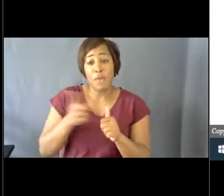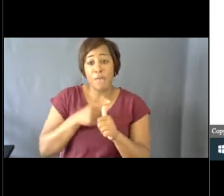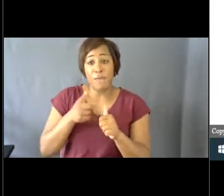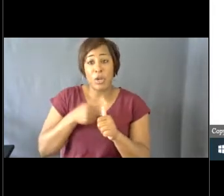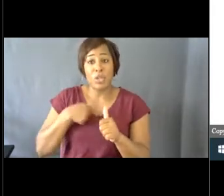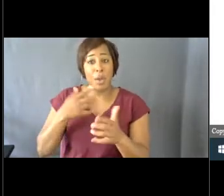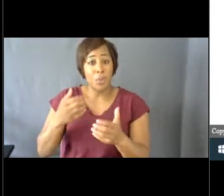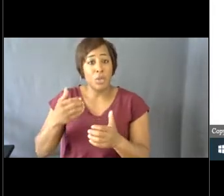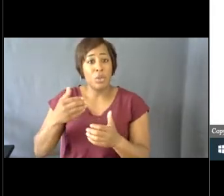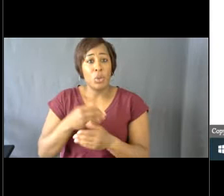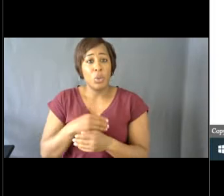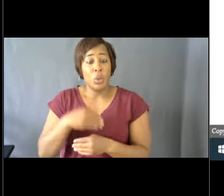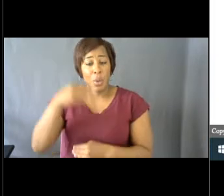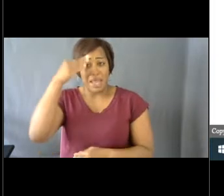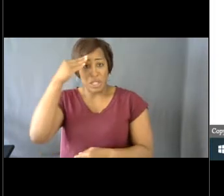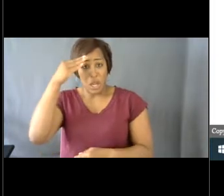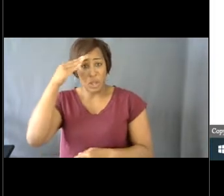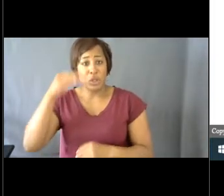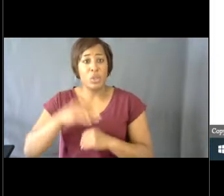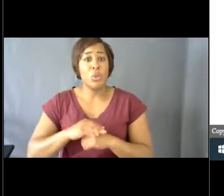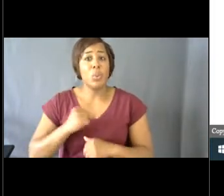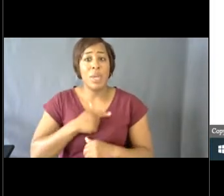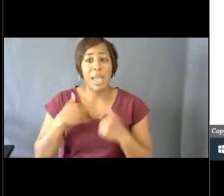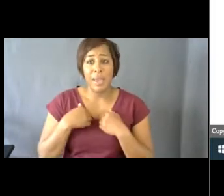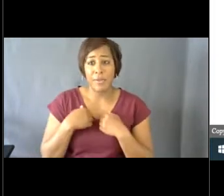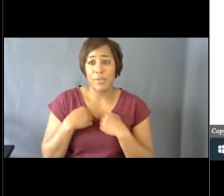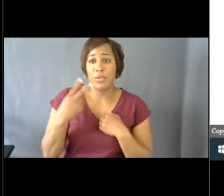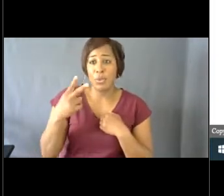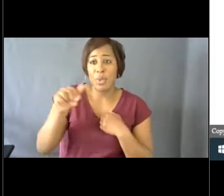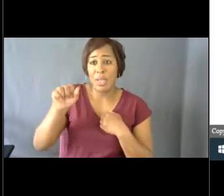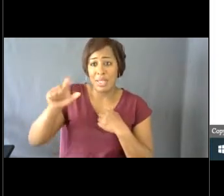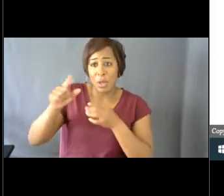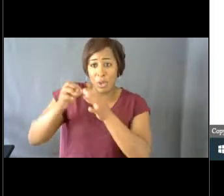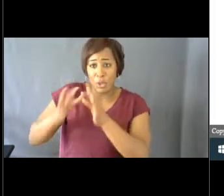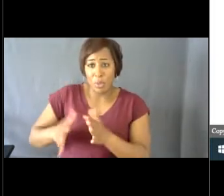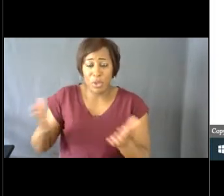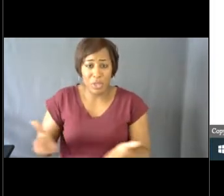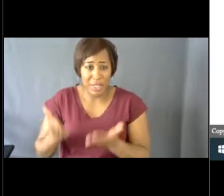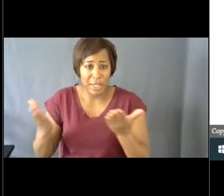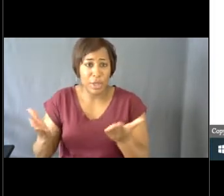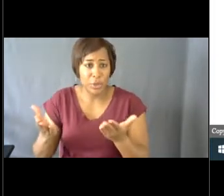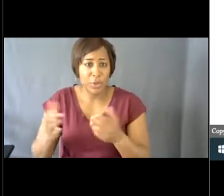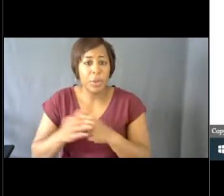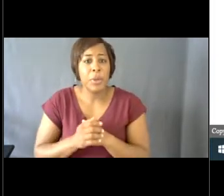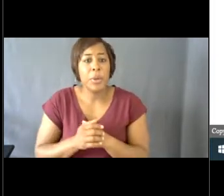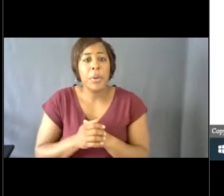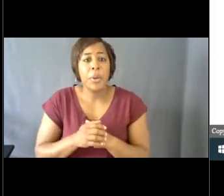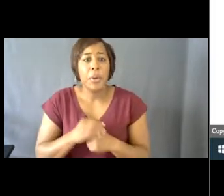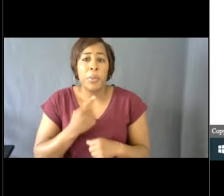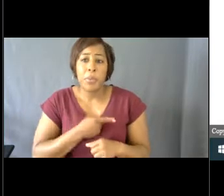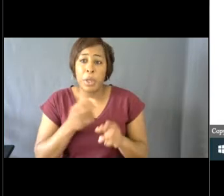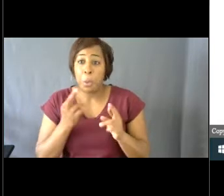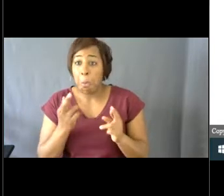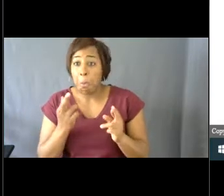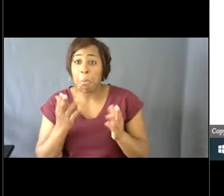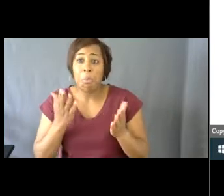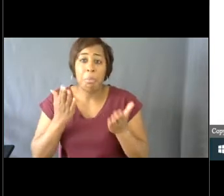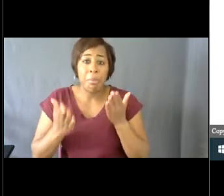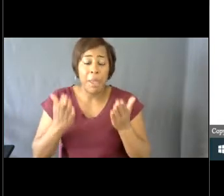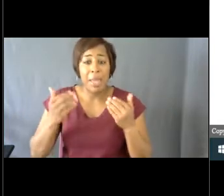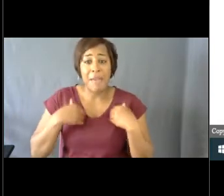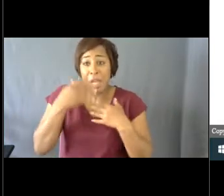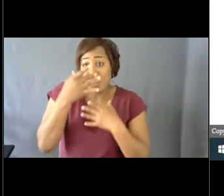that that we have both ASL interpreting here today, anticipating that we might have some interest from the population,